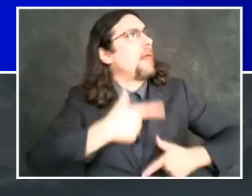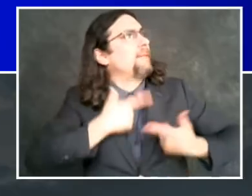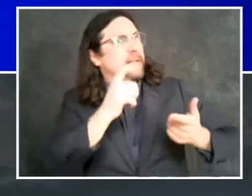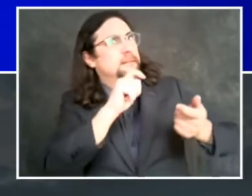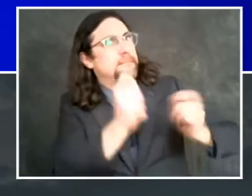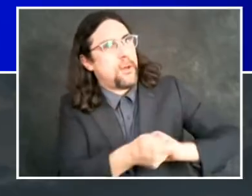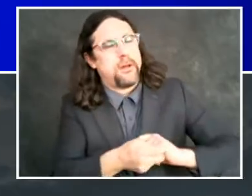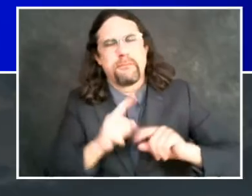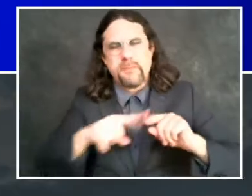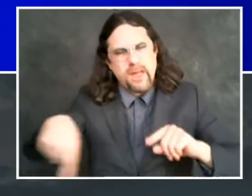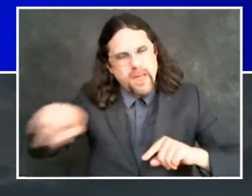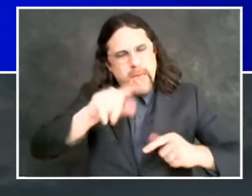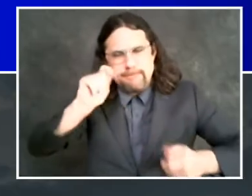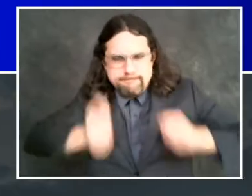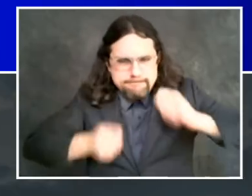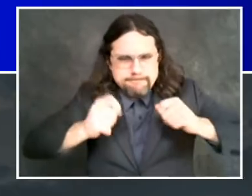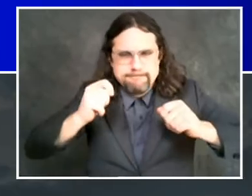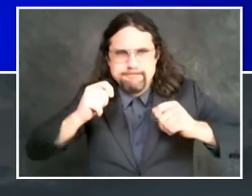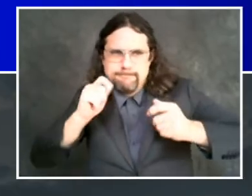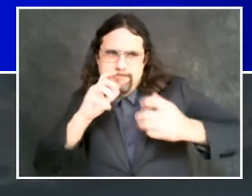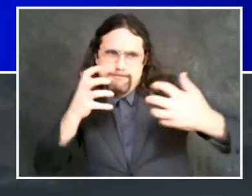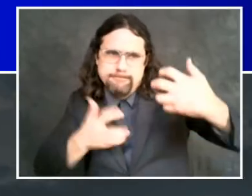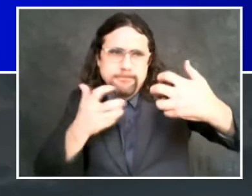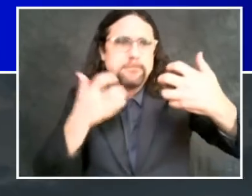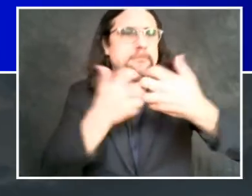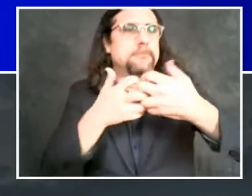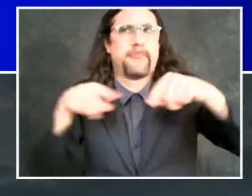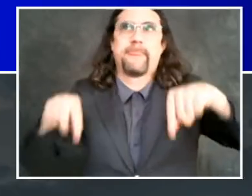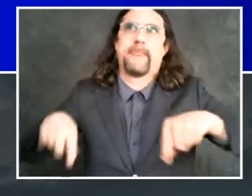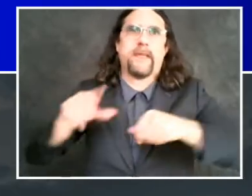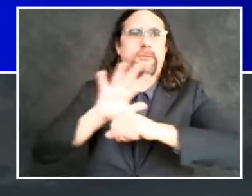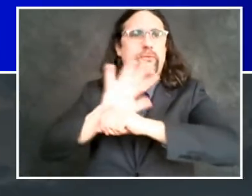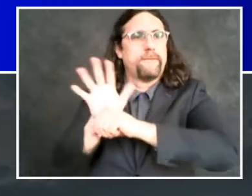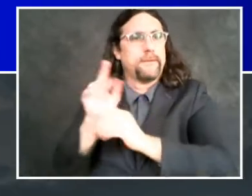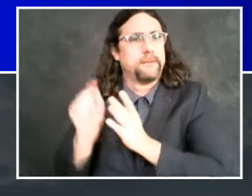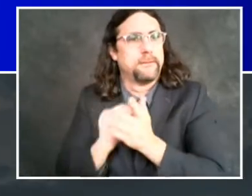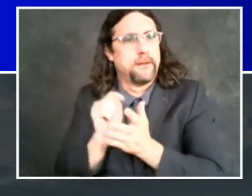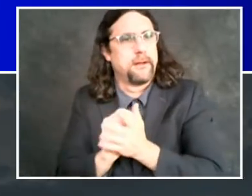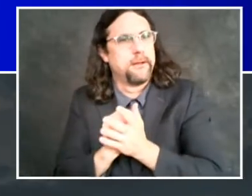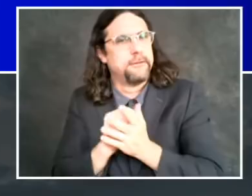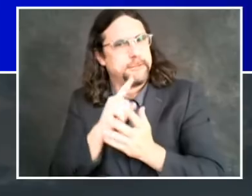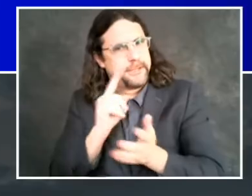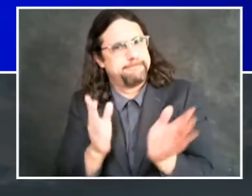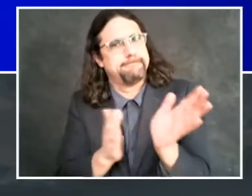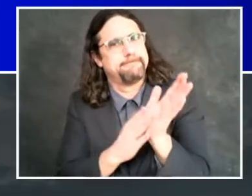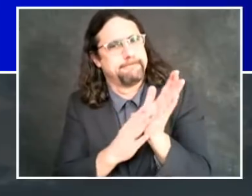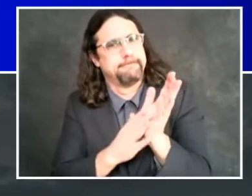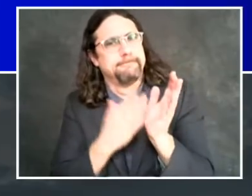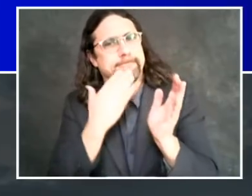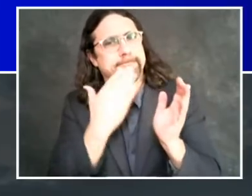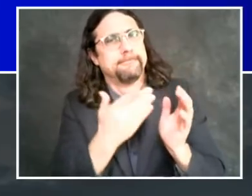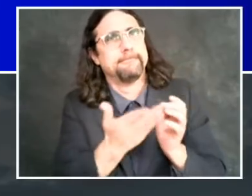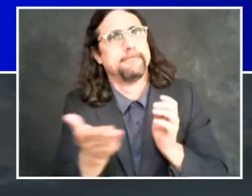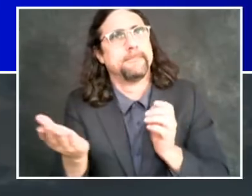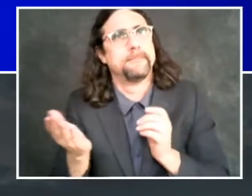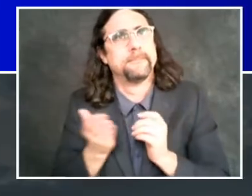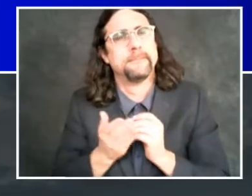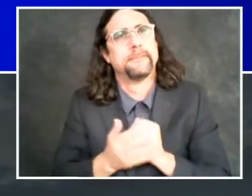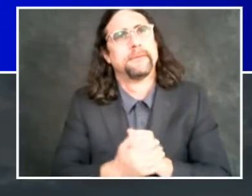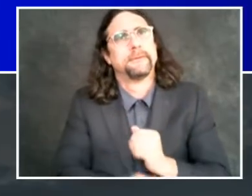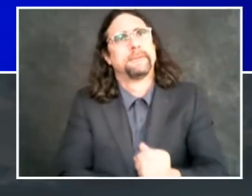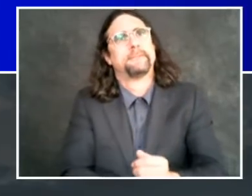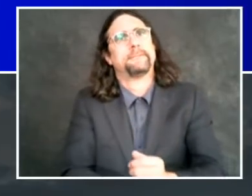effort. We now have over 1,000 non-NYPD city workers who are